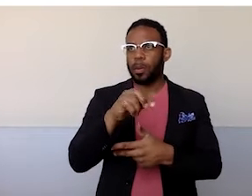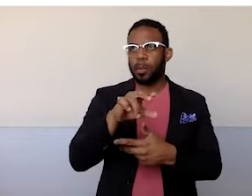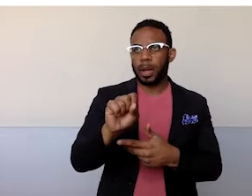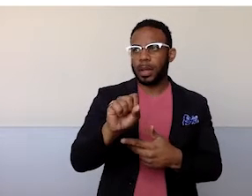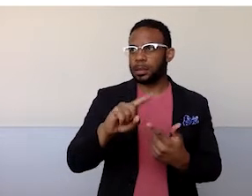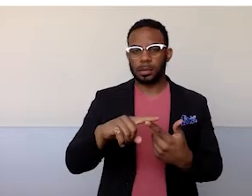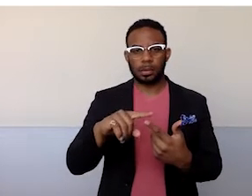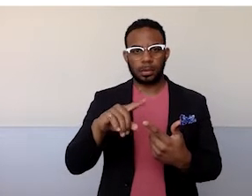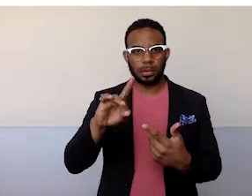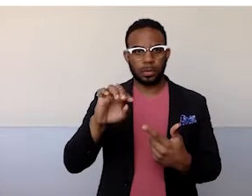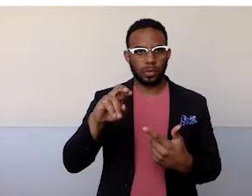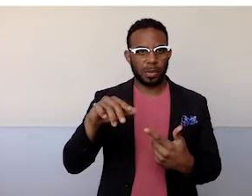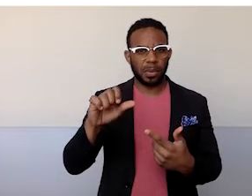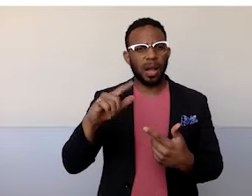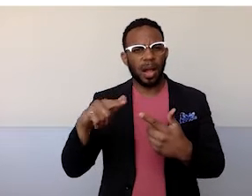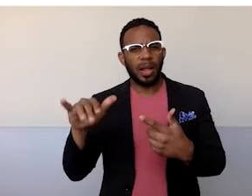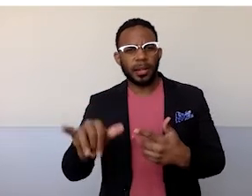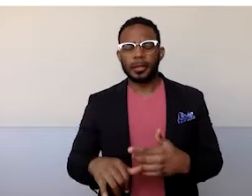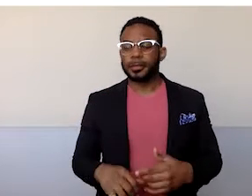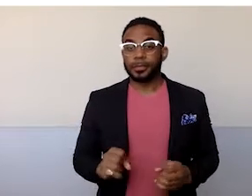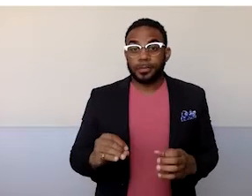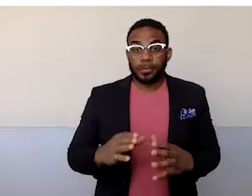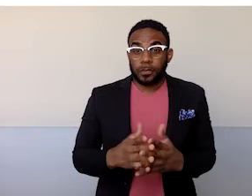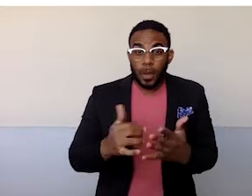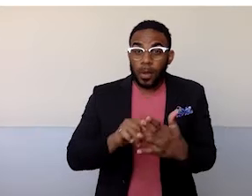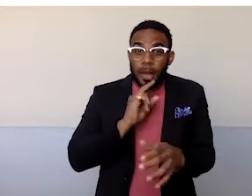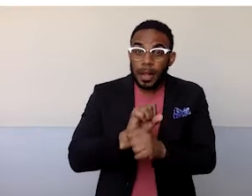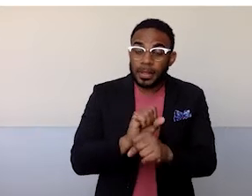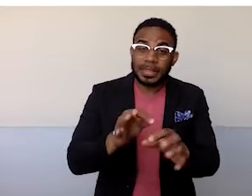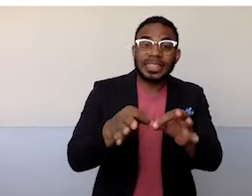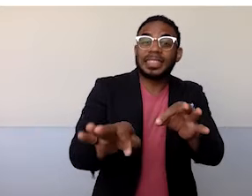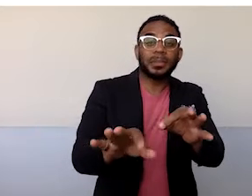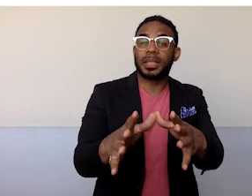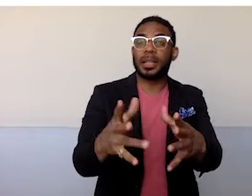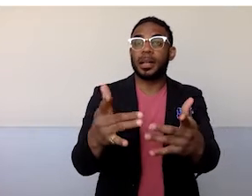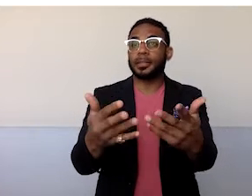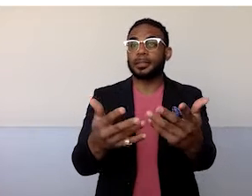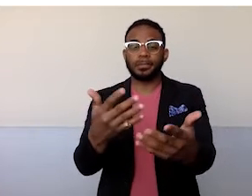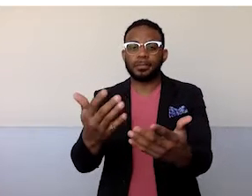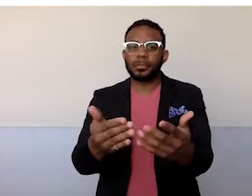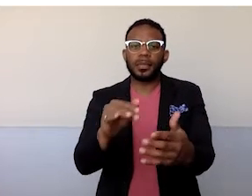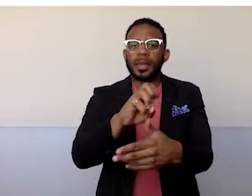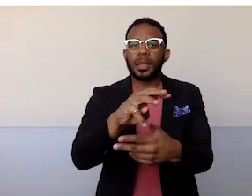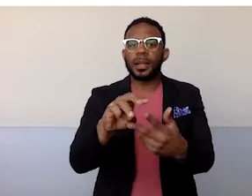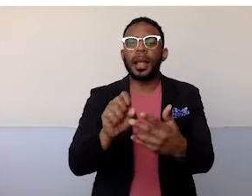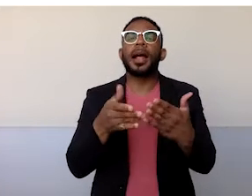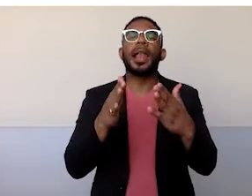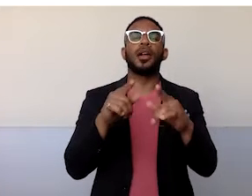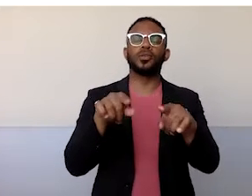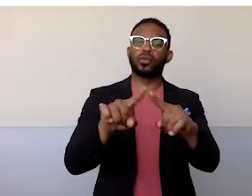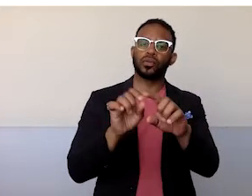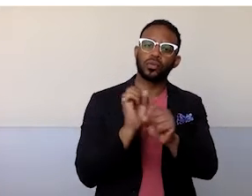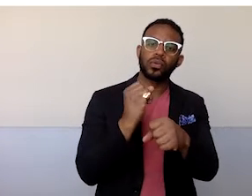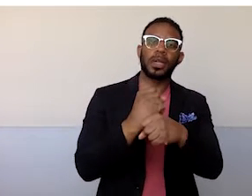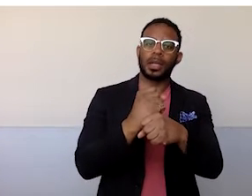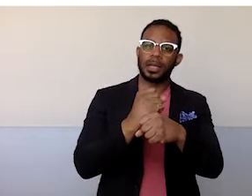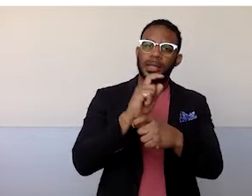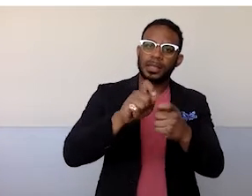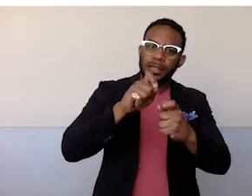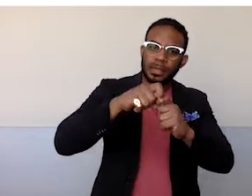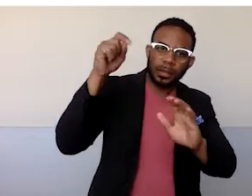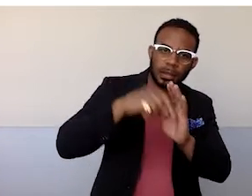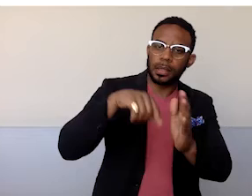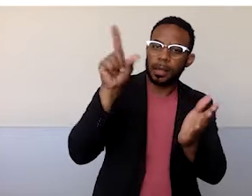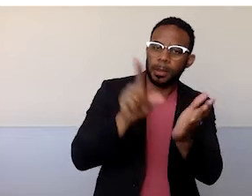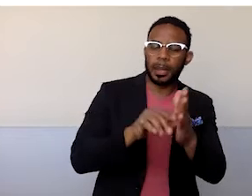and Drawbar and the likes. So what it is simply a CMS that allows you to create, edit, and